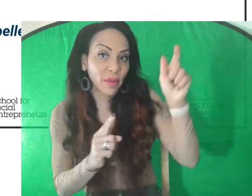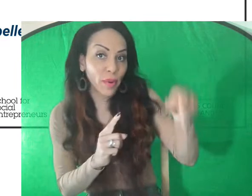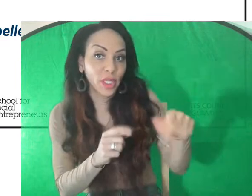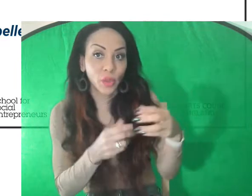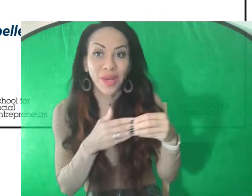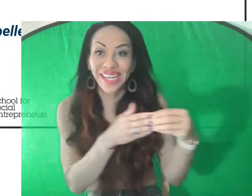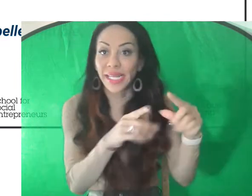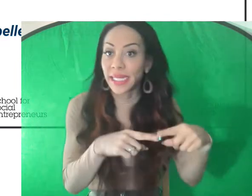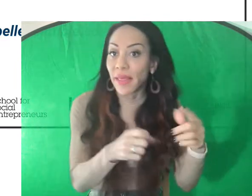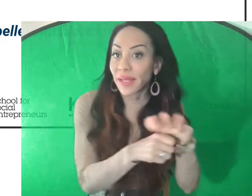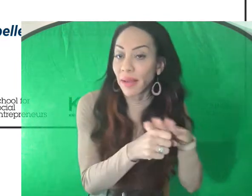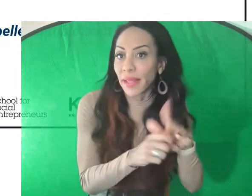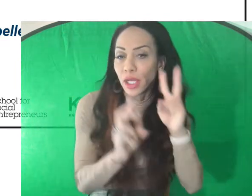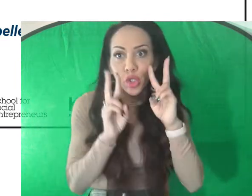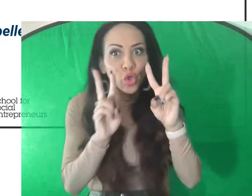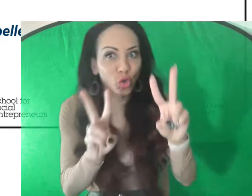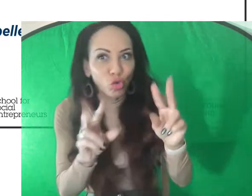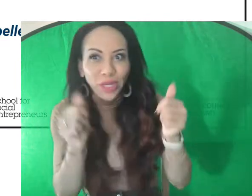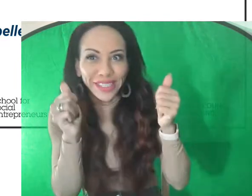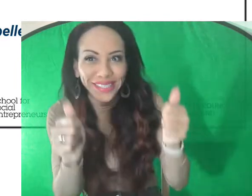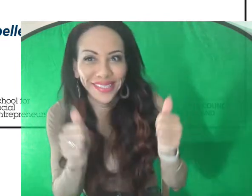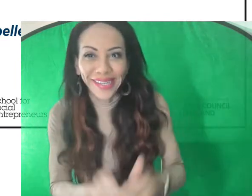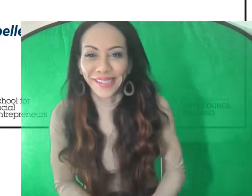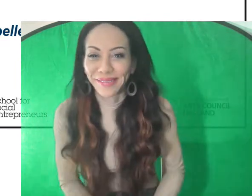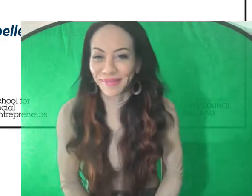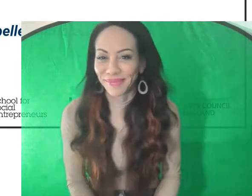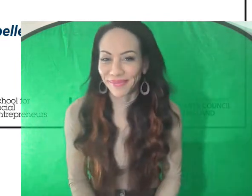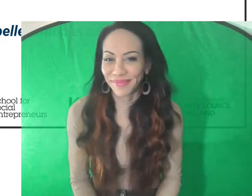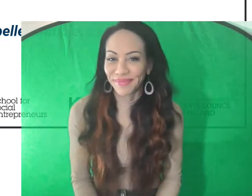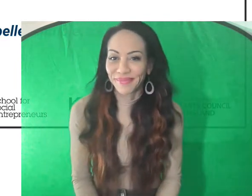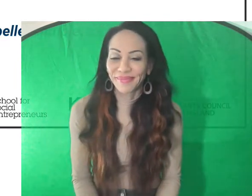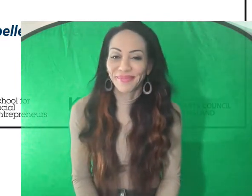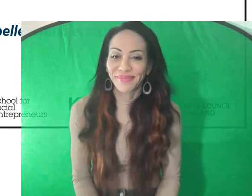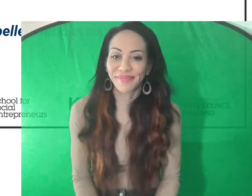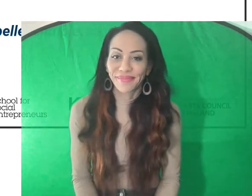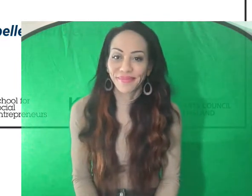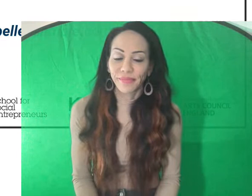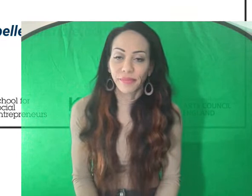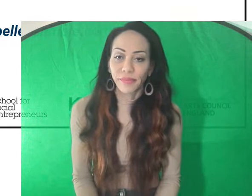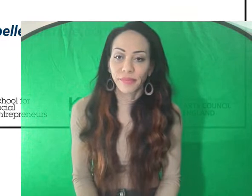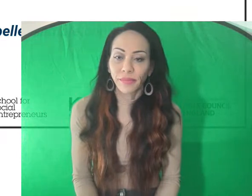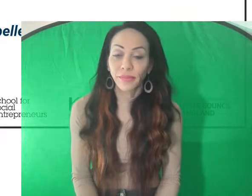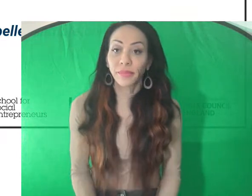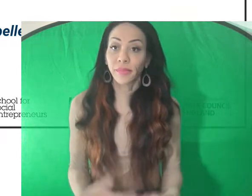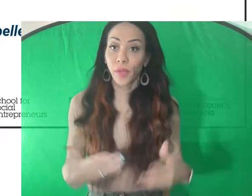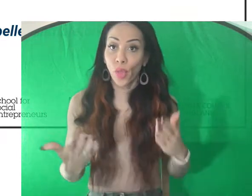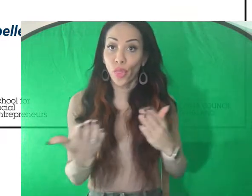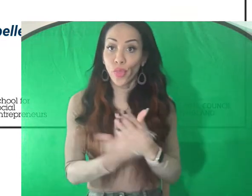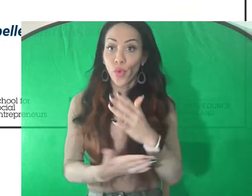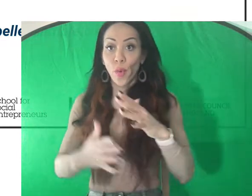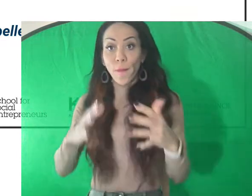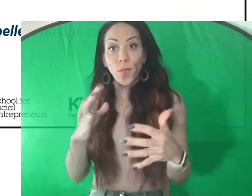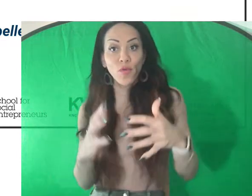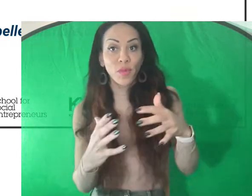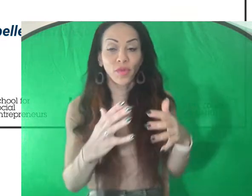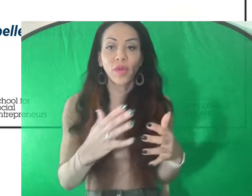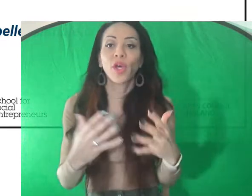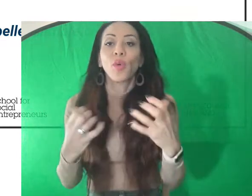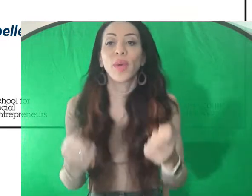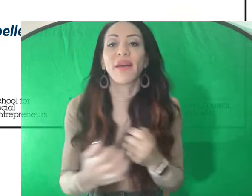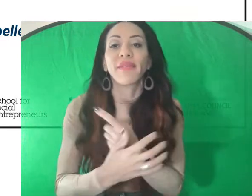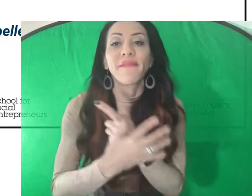also adds to that, but through movement, we are able, because of the way that we teach it, we're able to include the 5 fundamentals of programming,